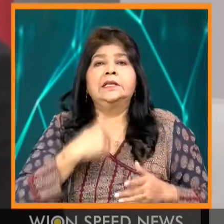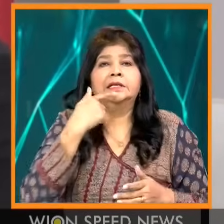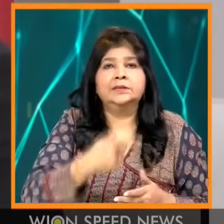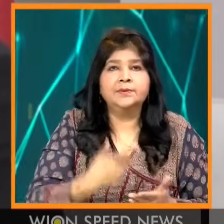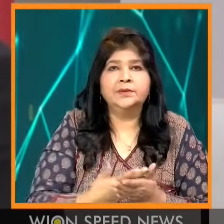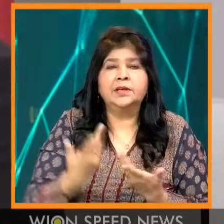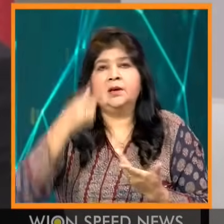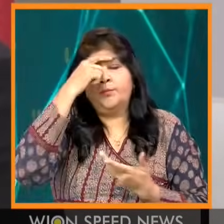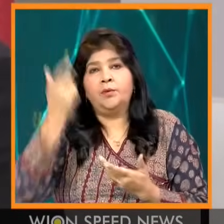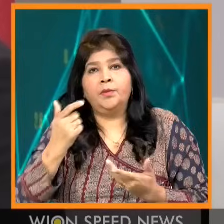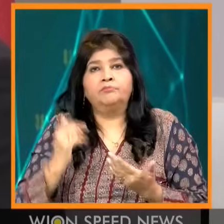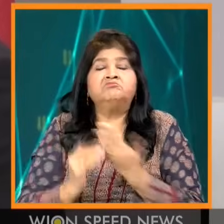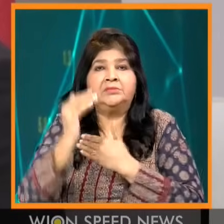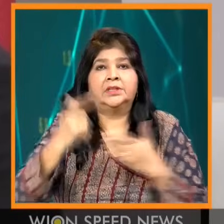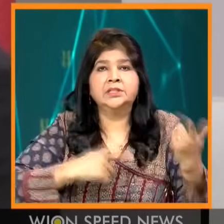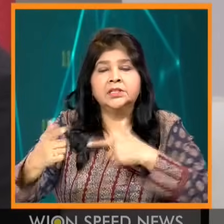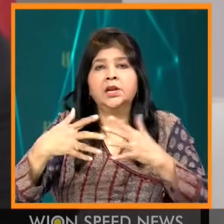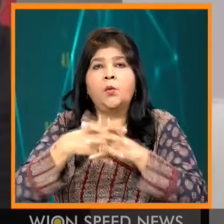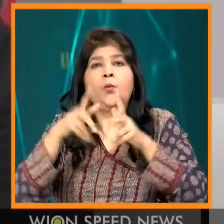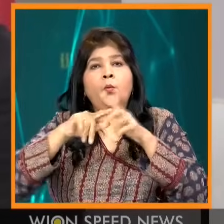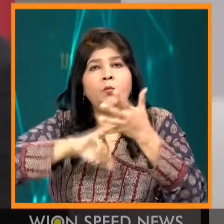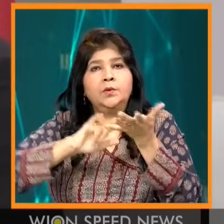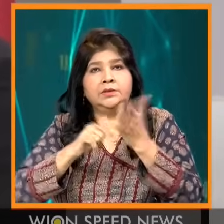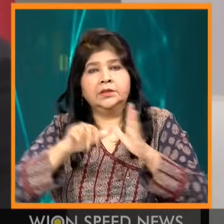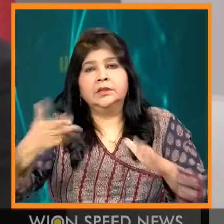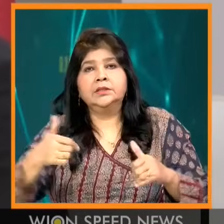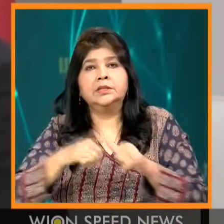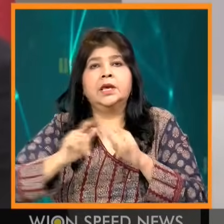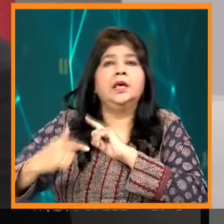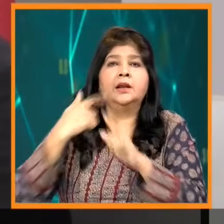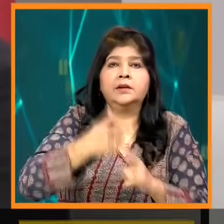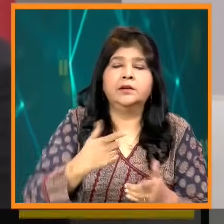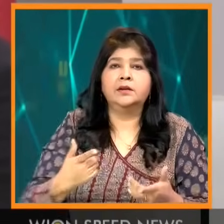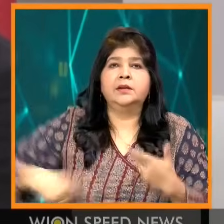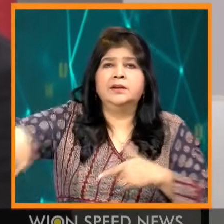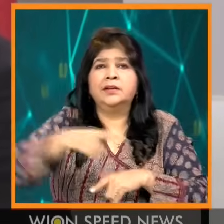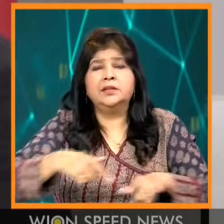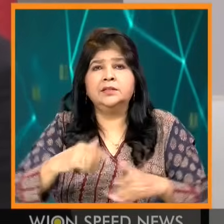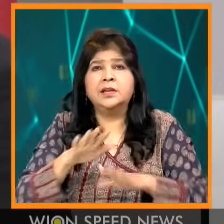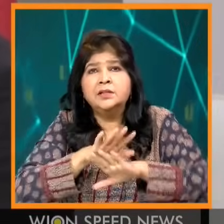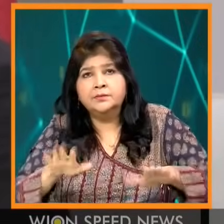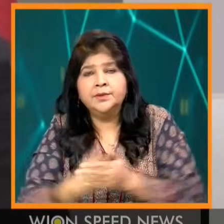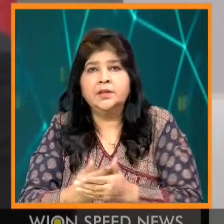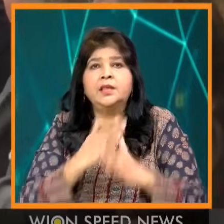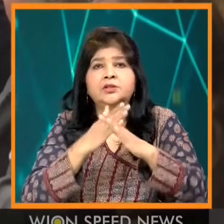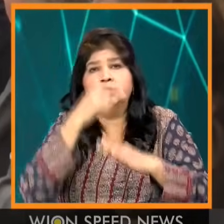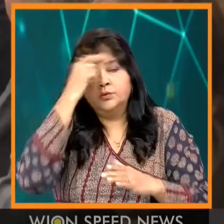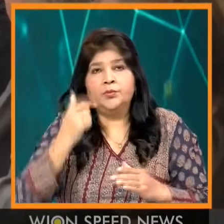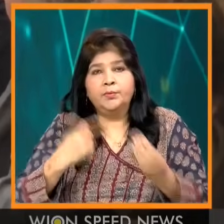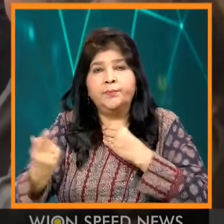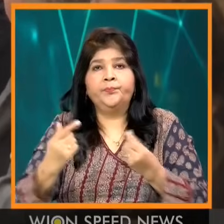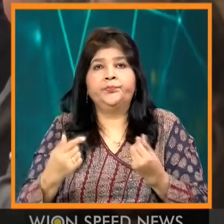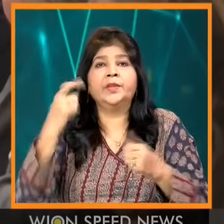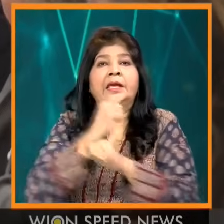the risks of escalating tensions in West Asia and the repercussions for regional stability and security. Now, the